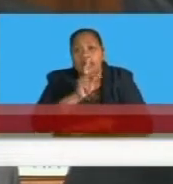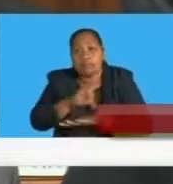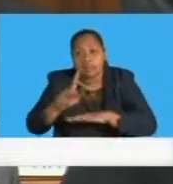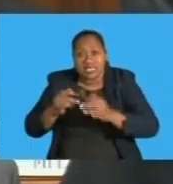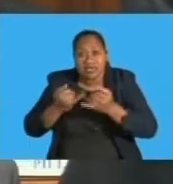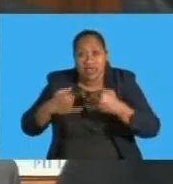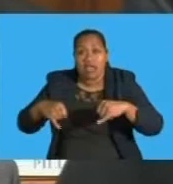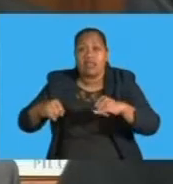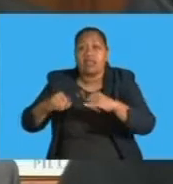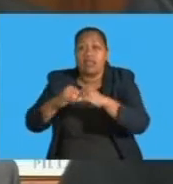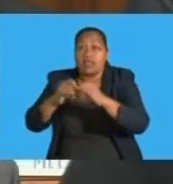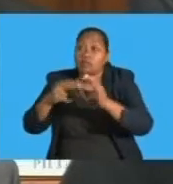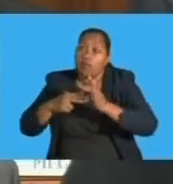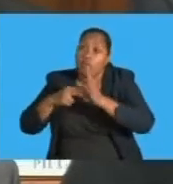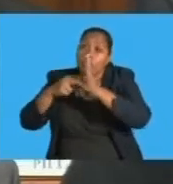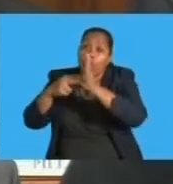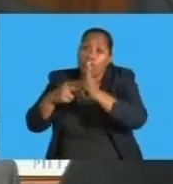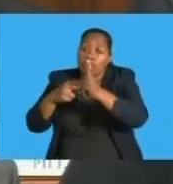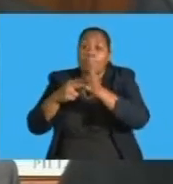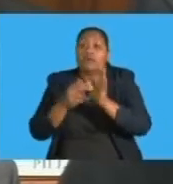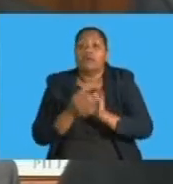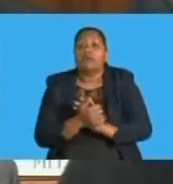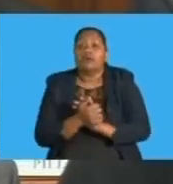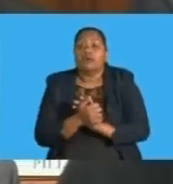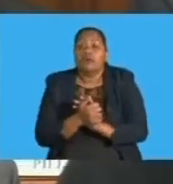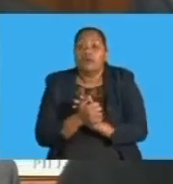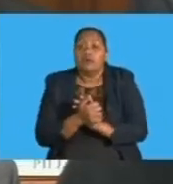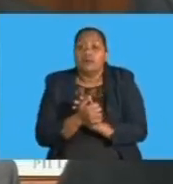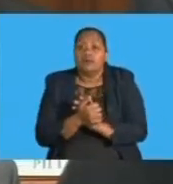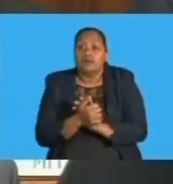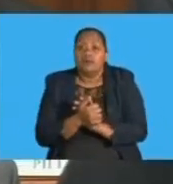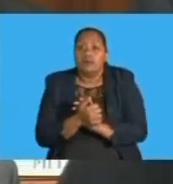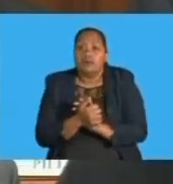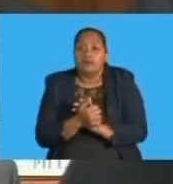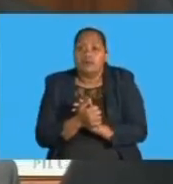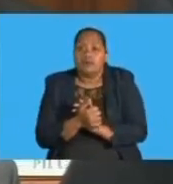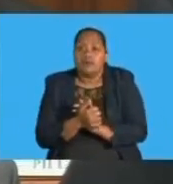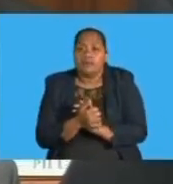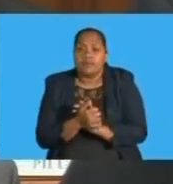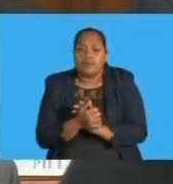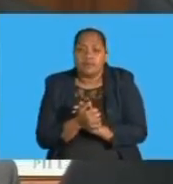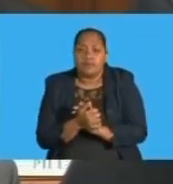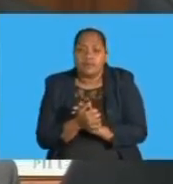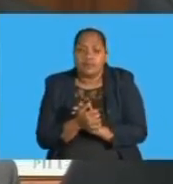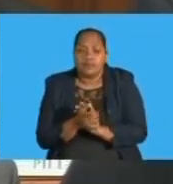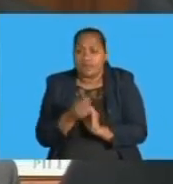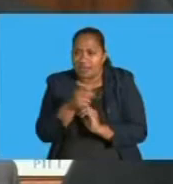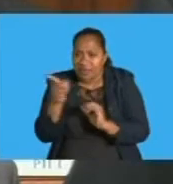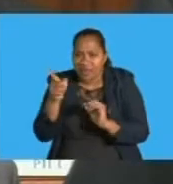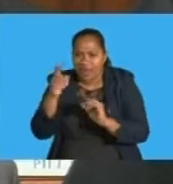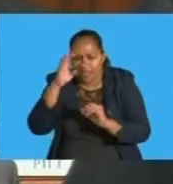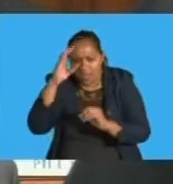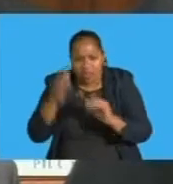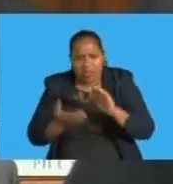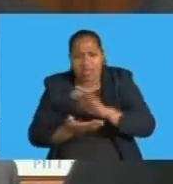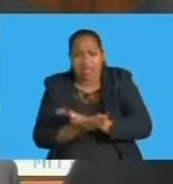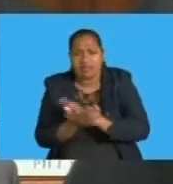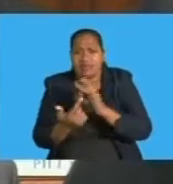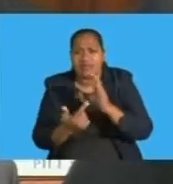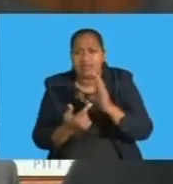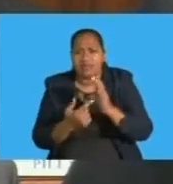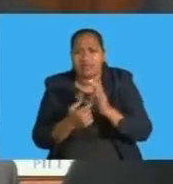north, consisting of countries that are under the PNA or party to Nauru